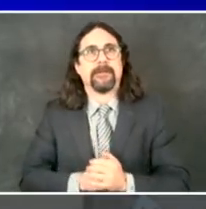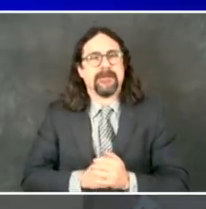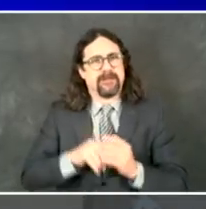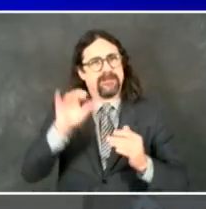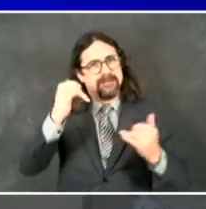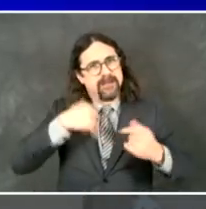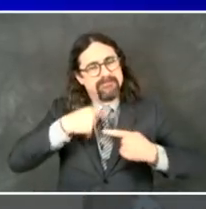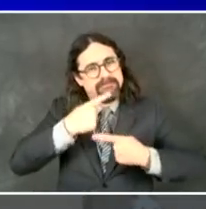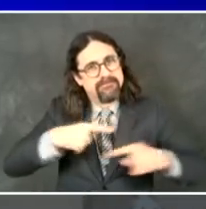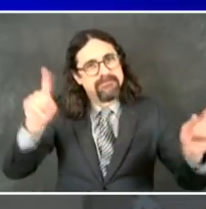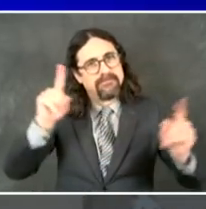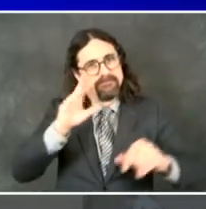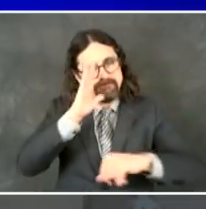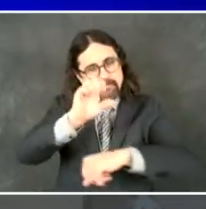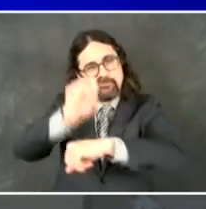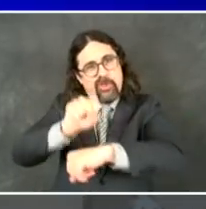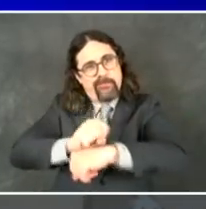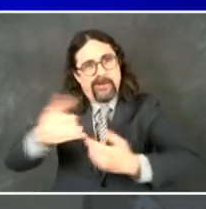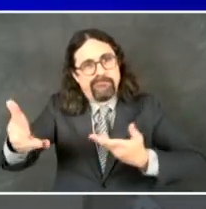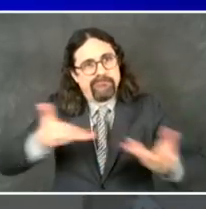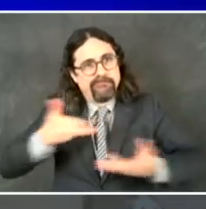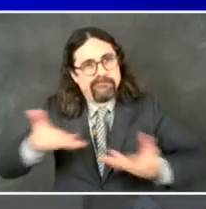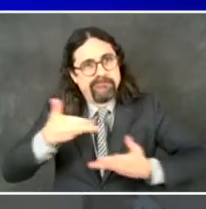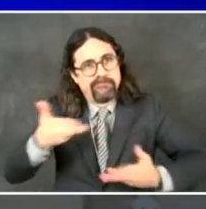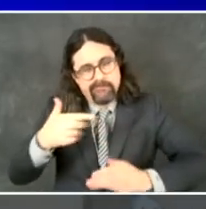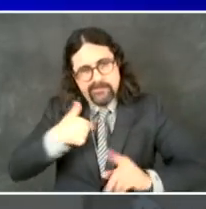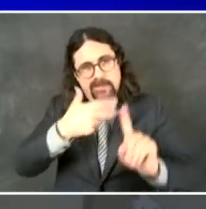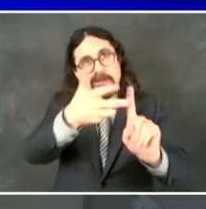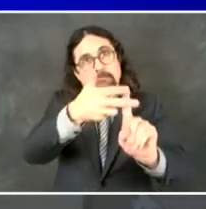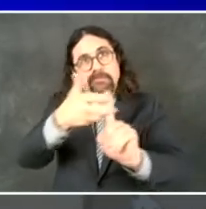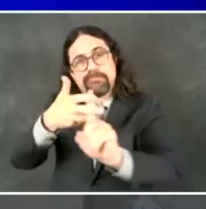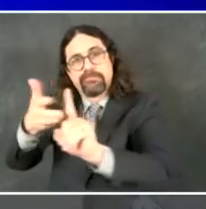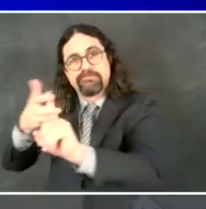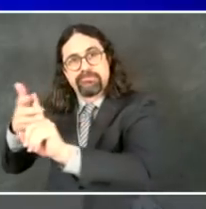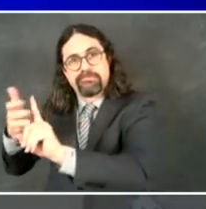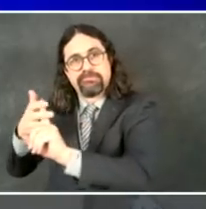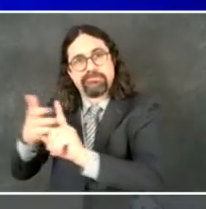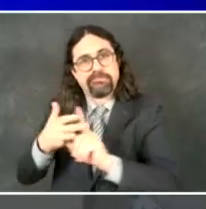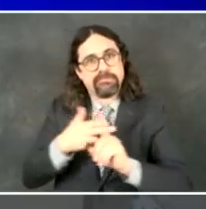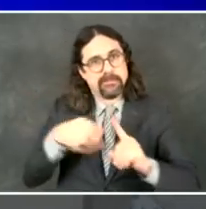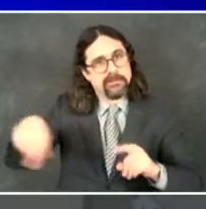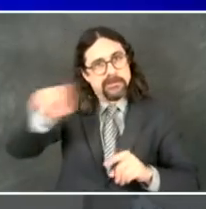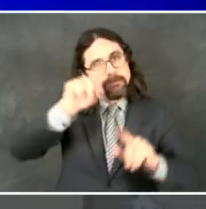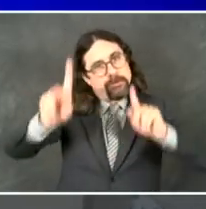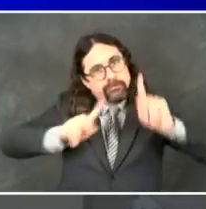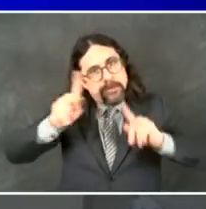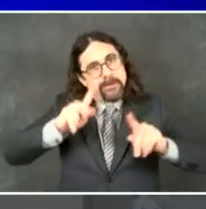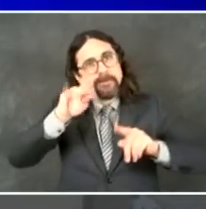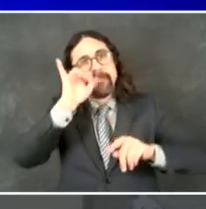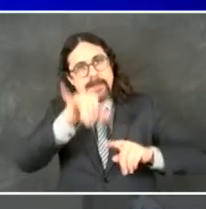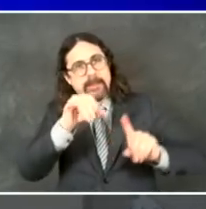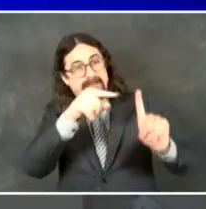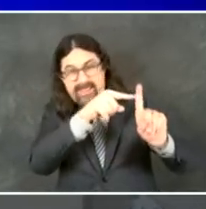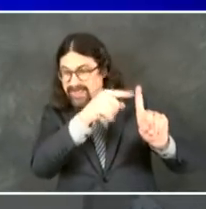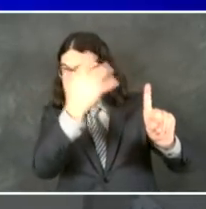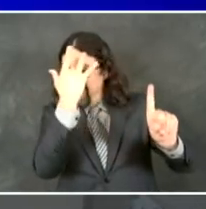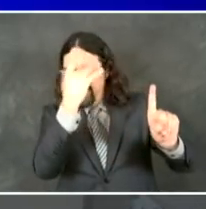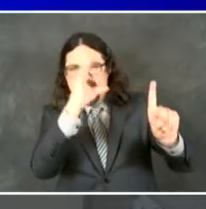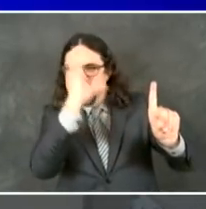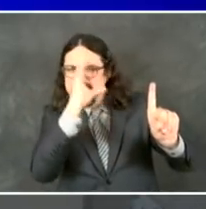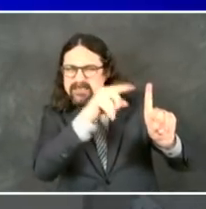we need you right away. We are hiring immediately, and we'll be hiring throughout the month of May. City of New York plans to